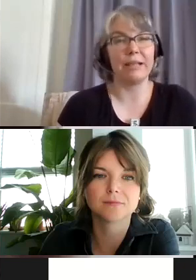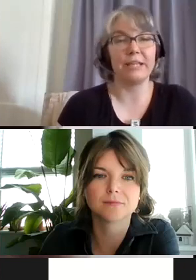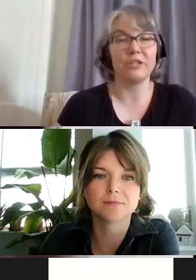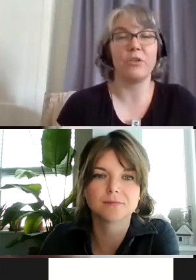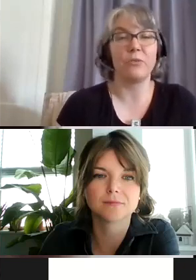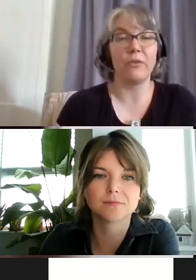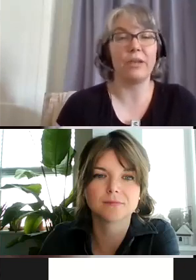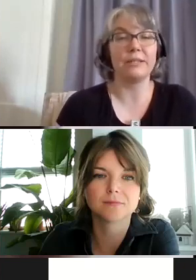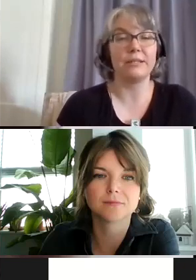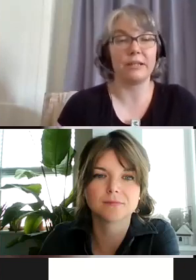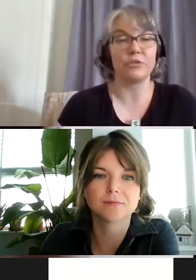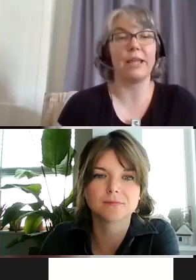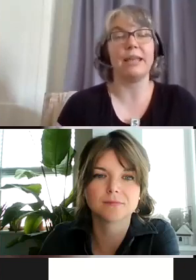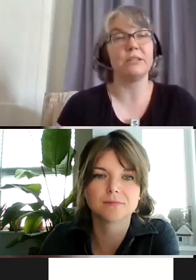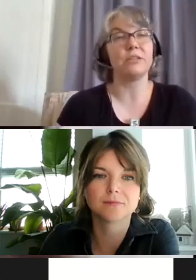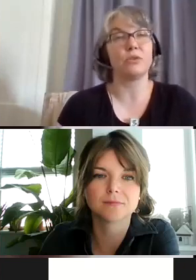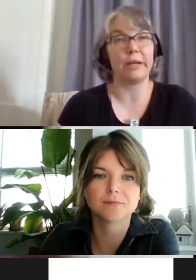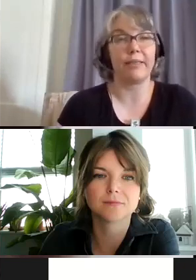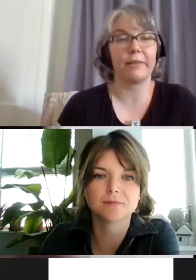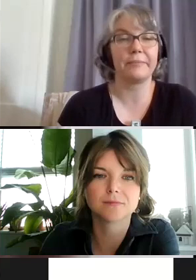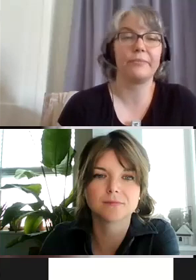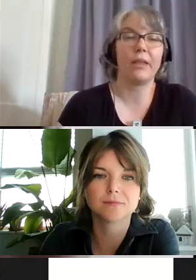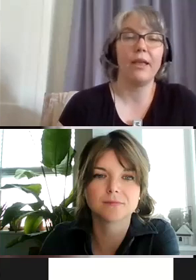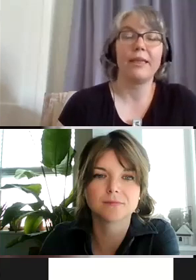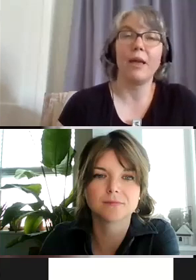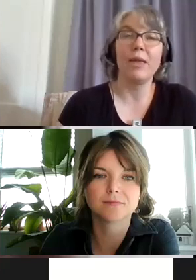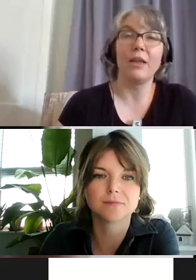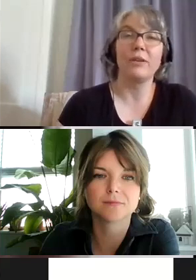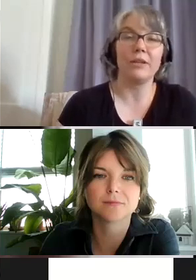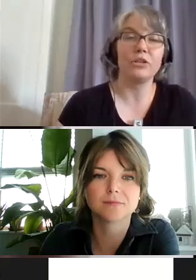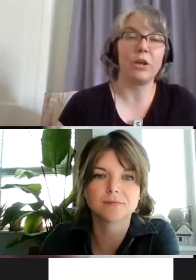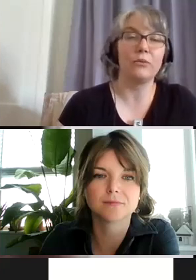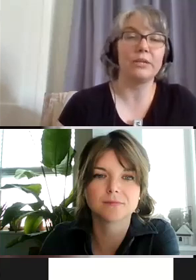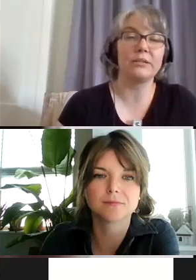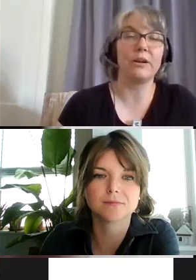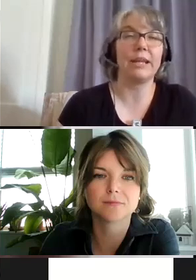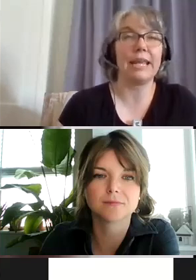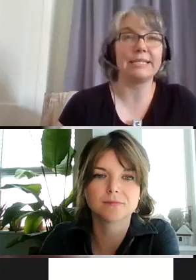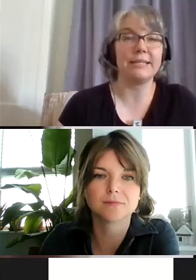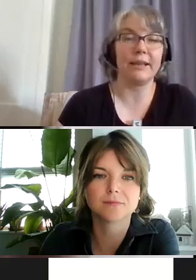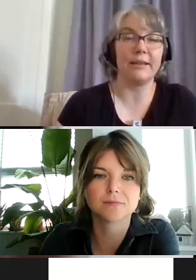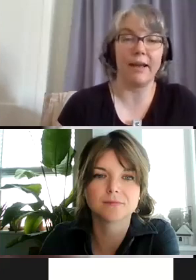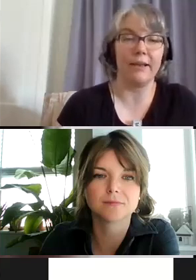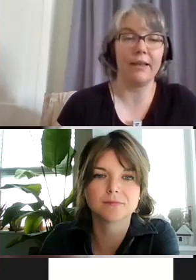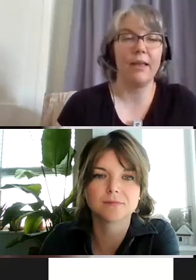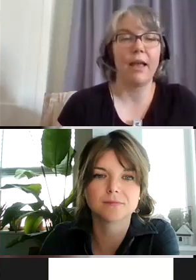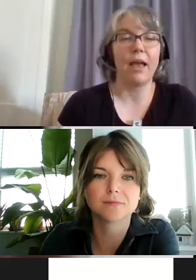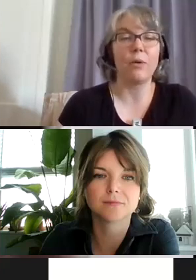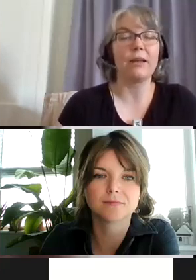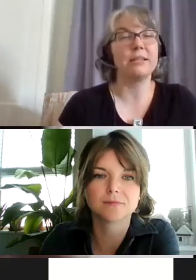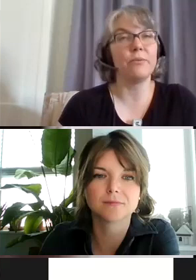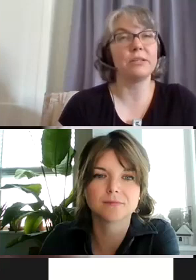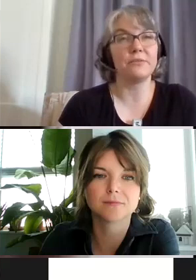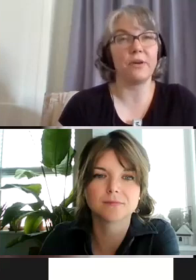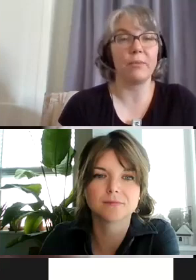cotton plantation throughout the 19th century and into the 20th. Cammie Henry eventually owned it starting in 1899, and